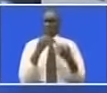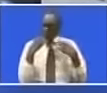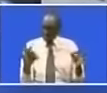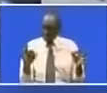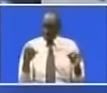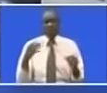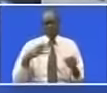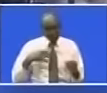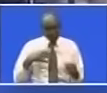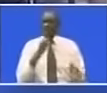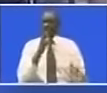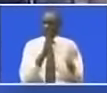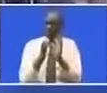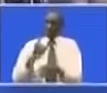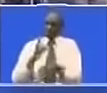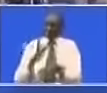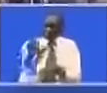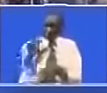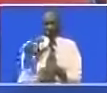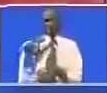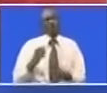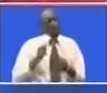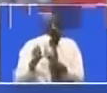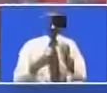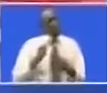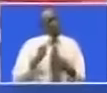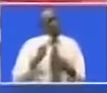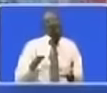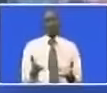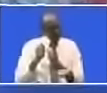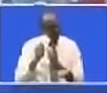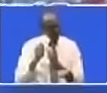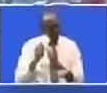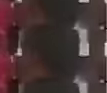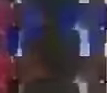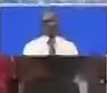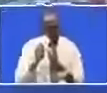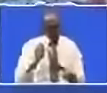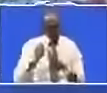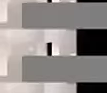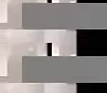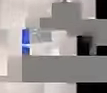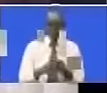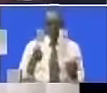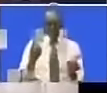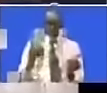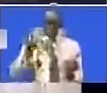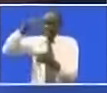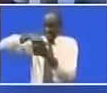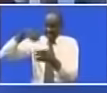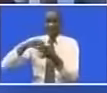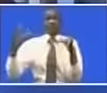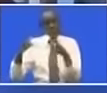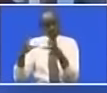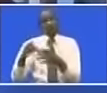to prepare themselves. There's stiff competition, improper competition. There's stiff inter-party competition.